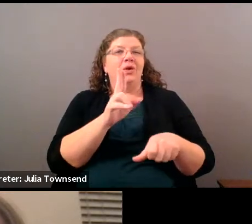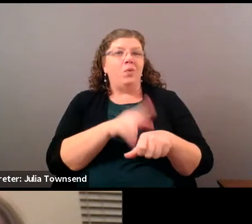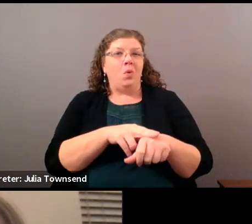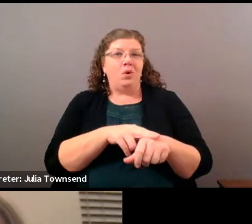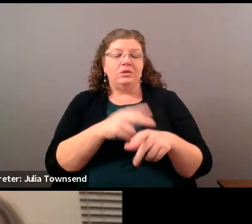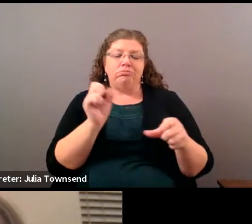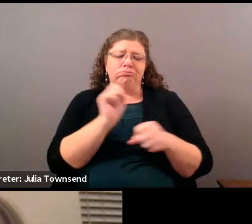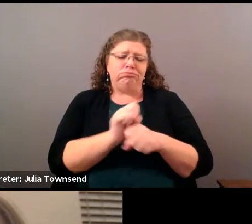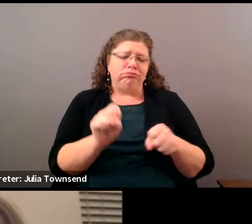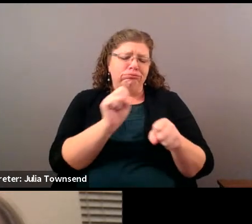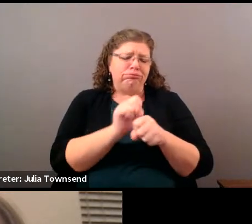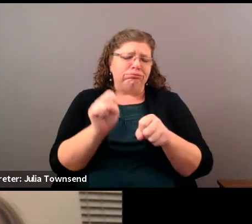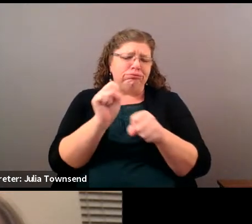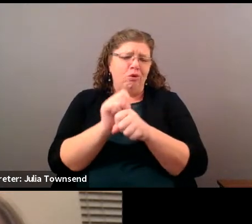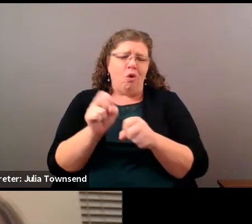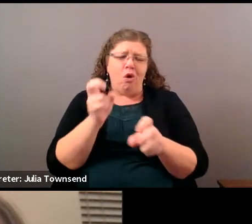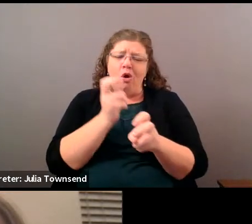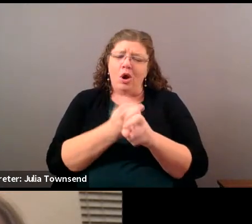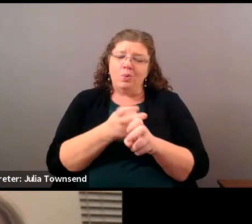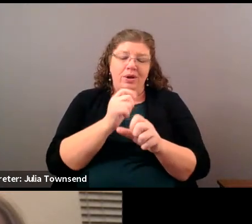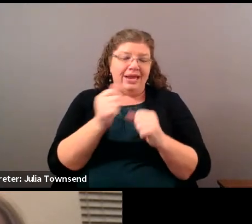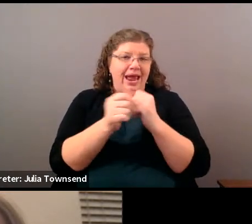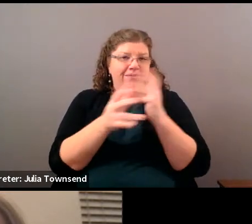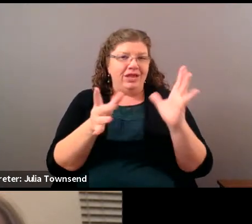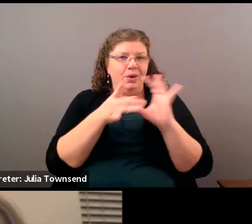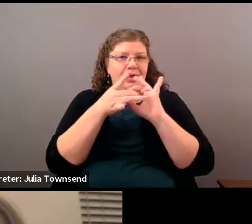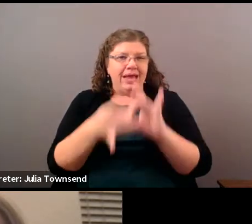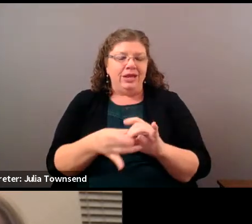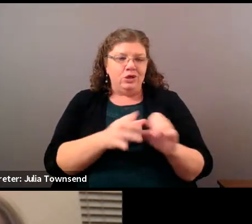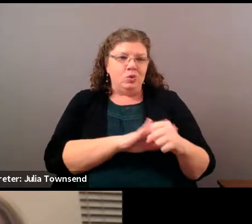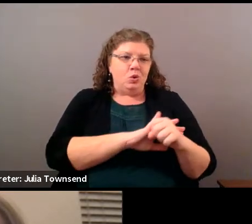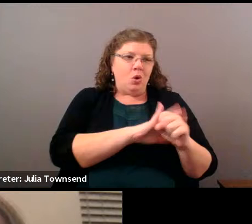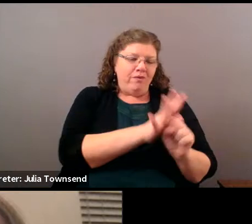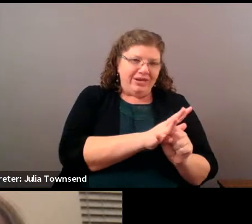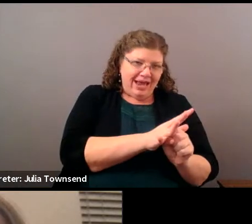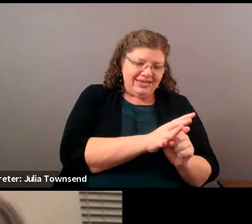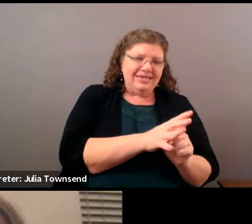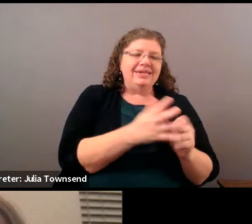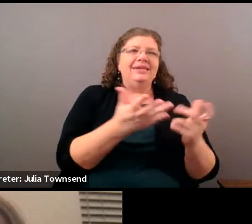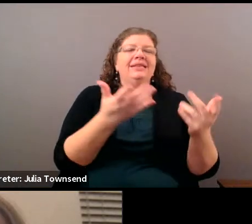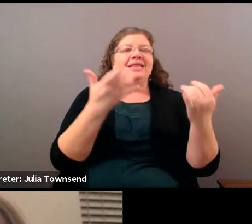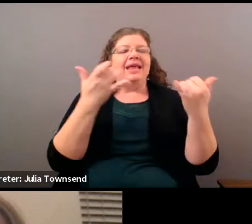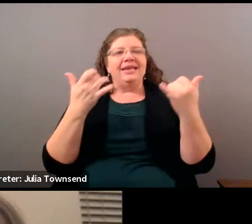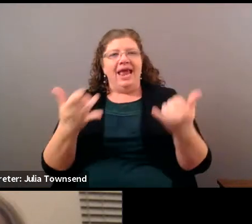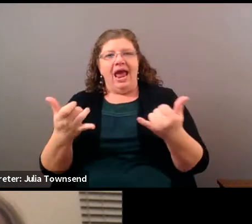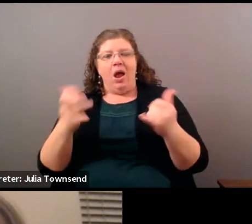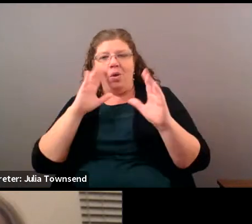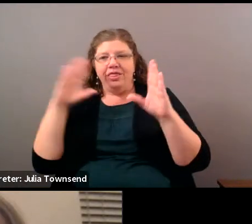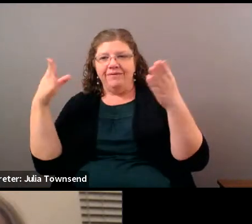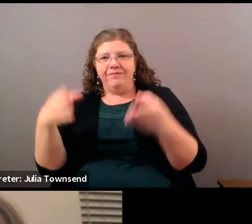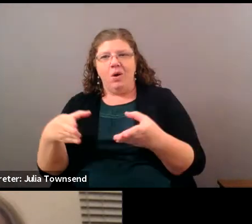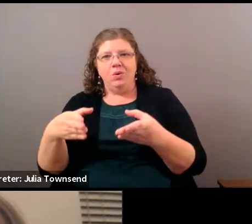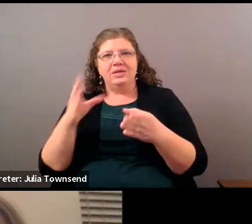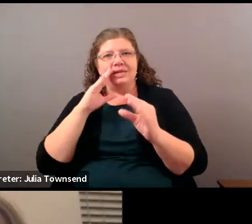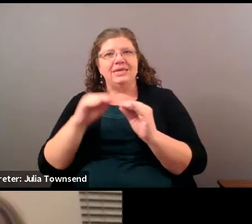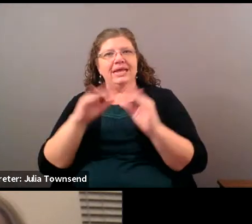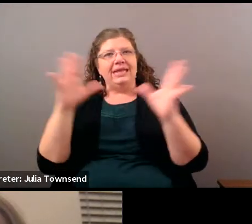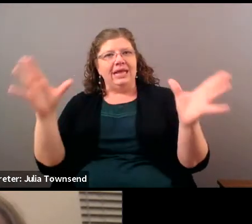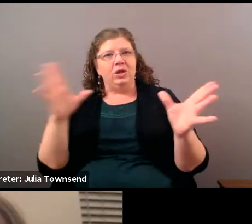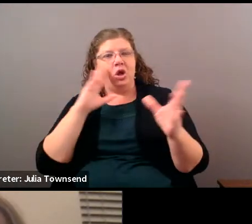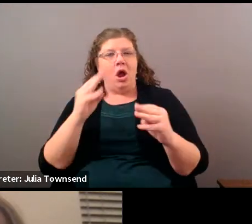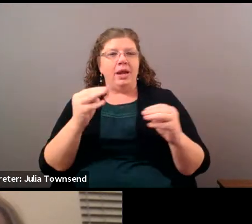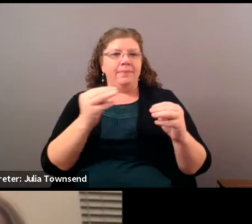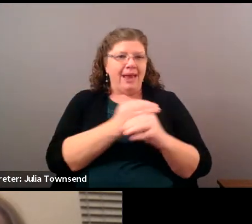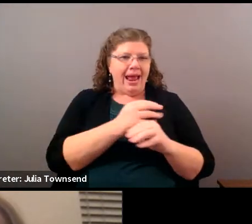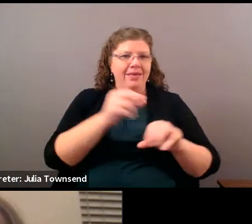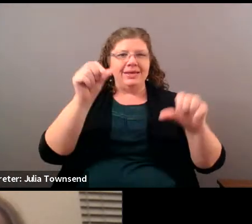hard work that's gone into everything related to COVID-19, that now the focus is clearly on math and